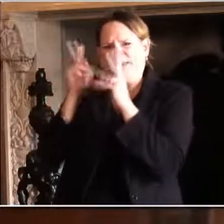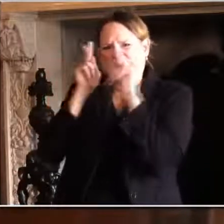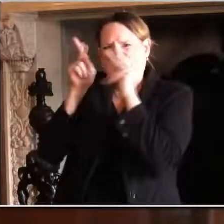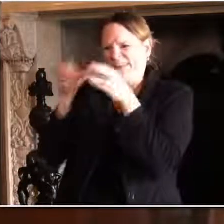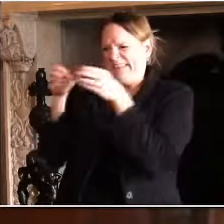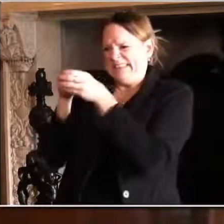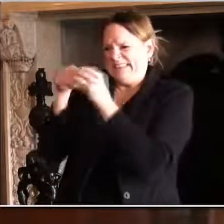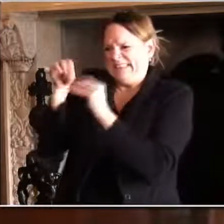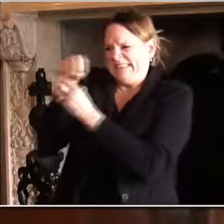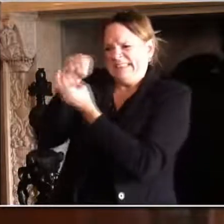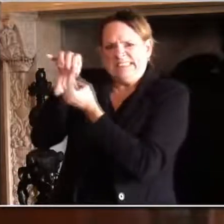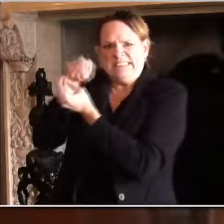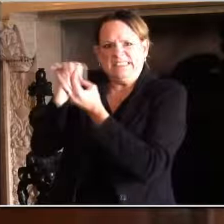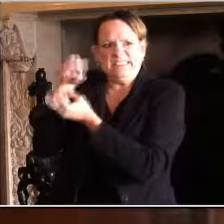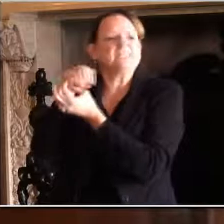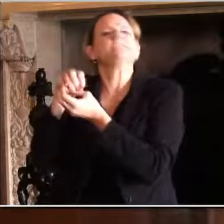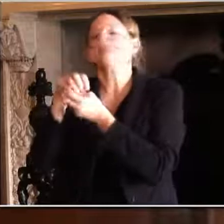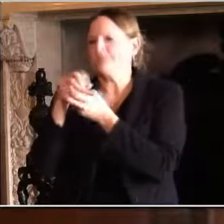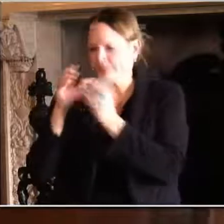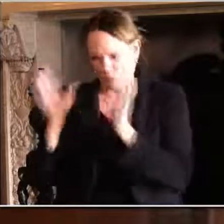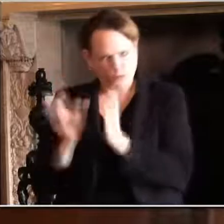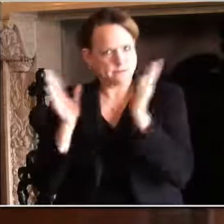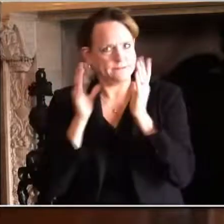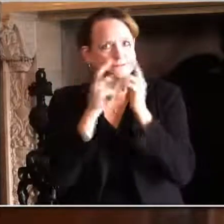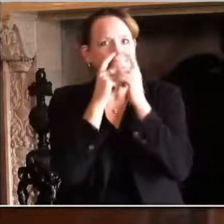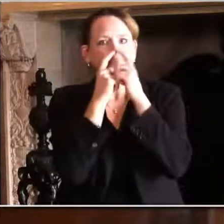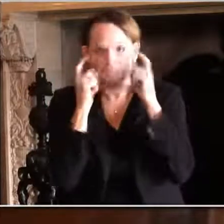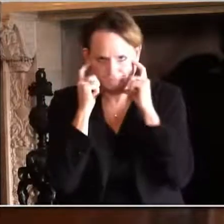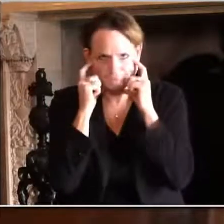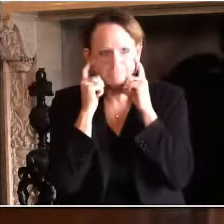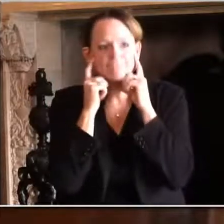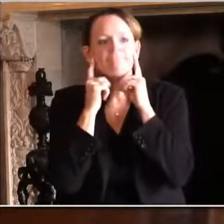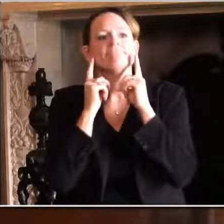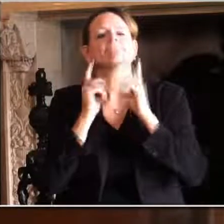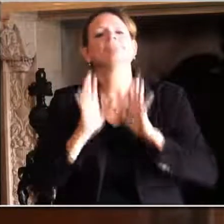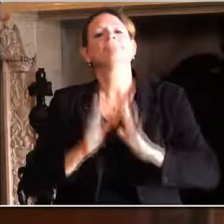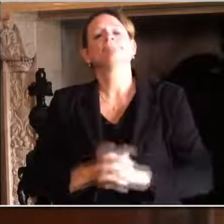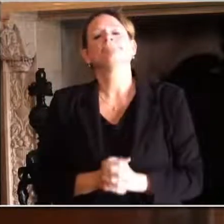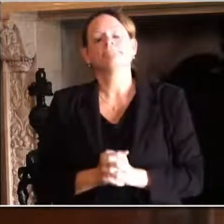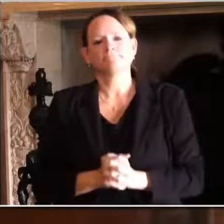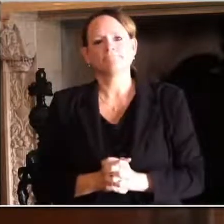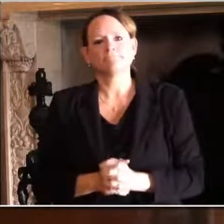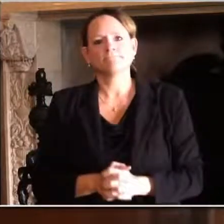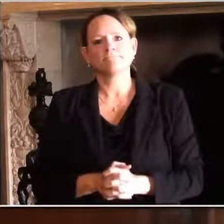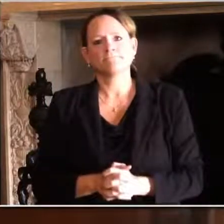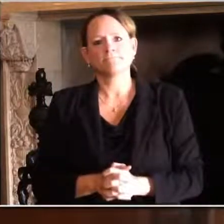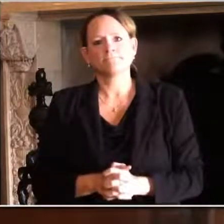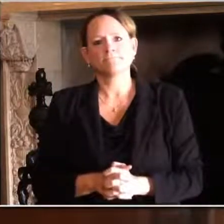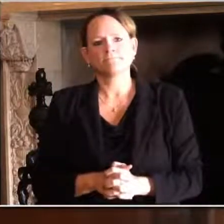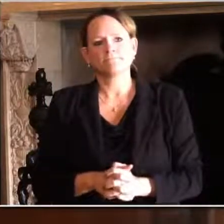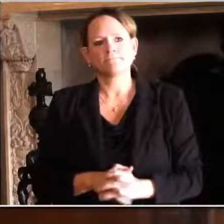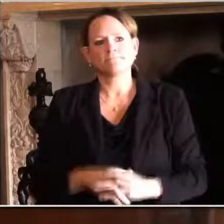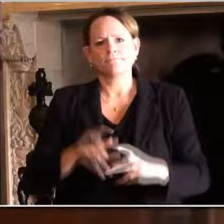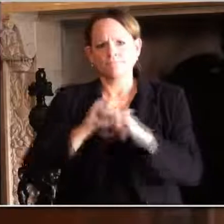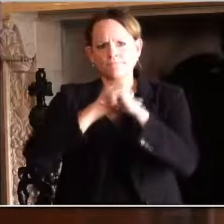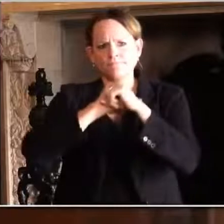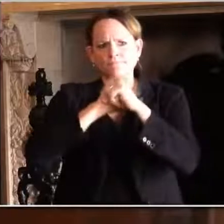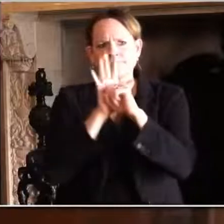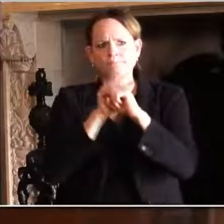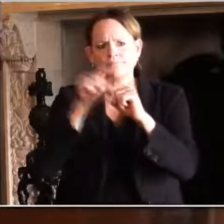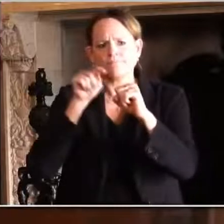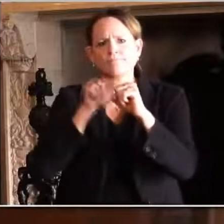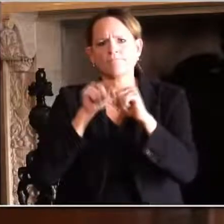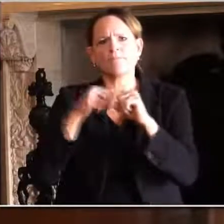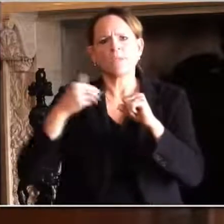encourage you to wear a face covering. We cannot allow this virus to go unchecked, and we have to take steps quickly